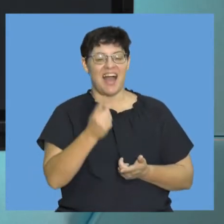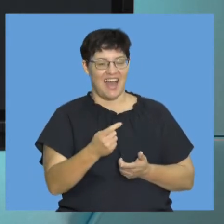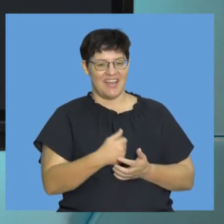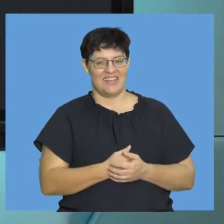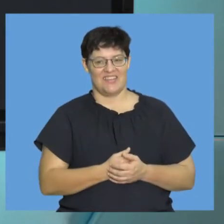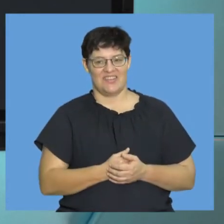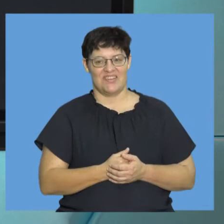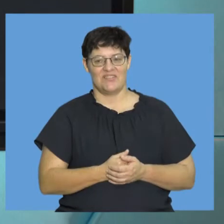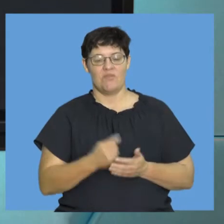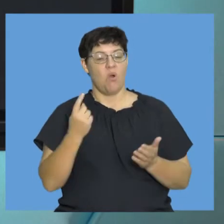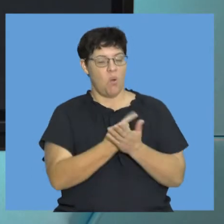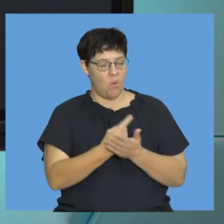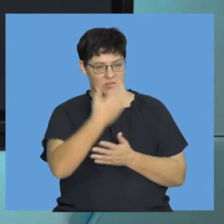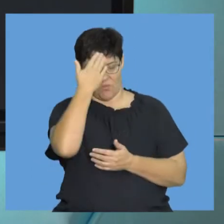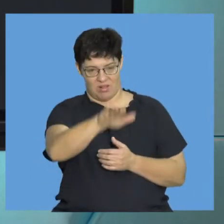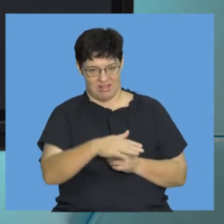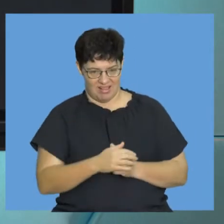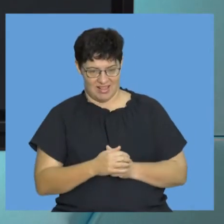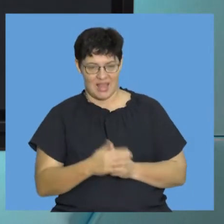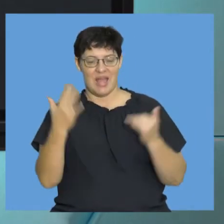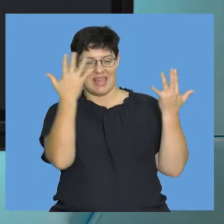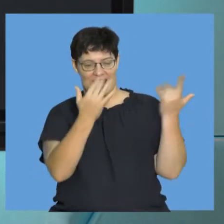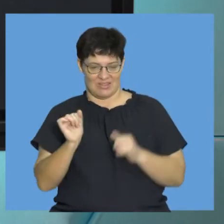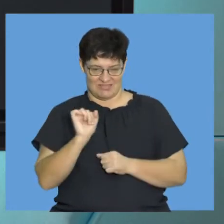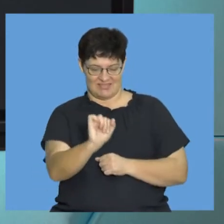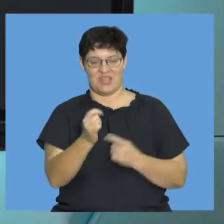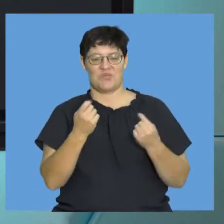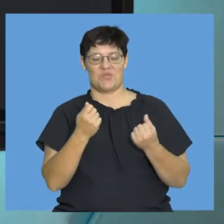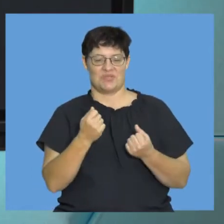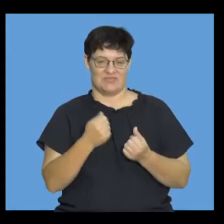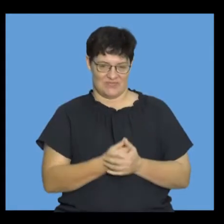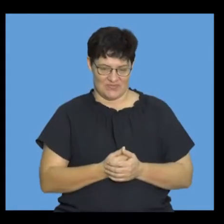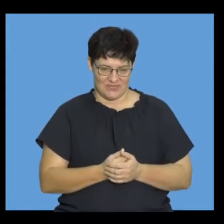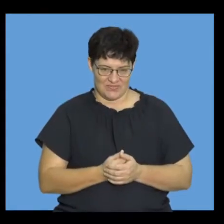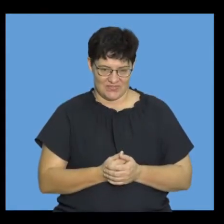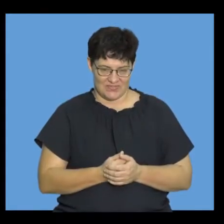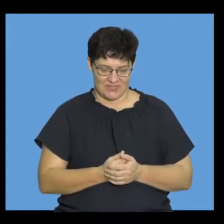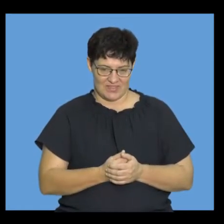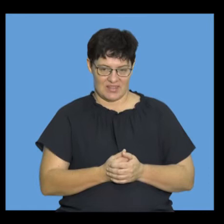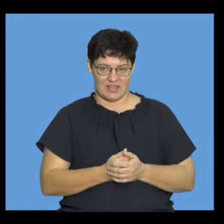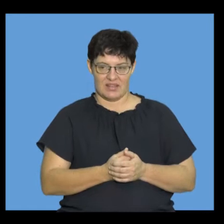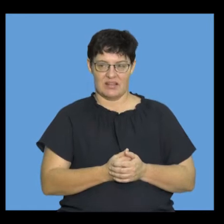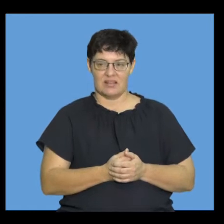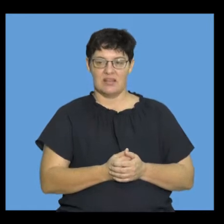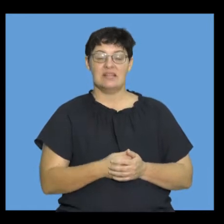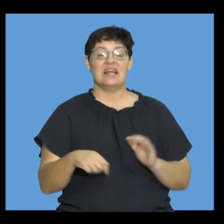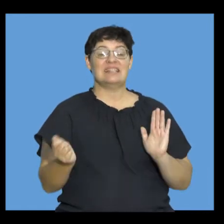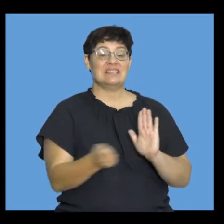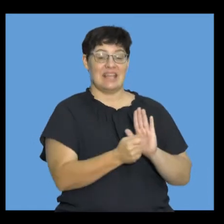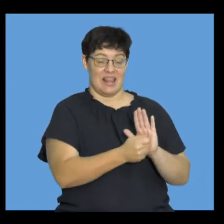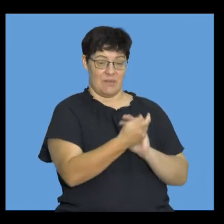you will always know how to calculate your cost price. Remember, you are given the selling price